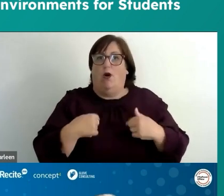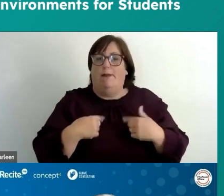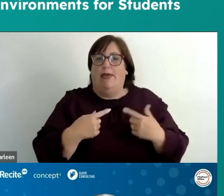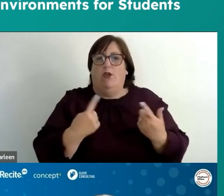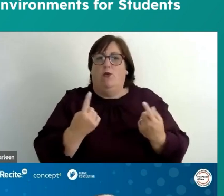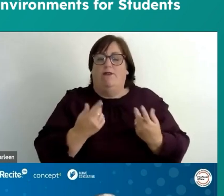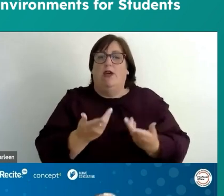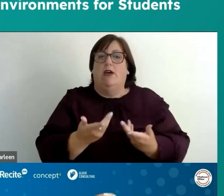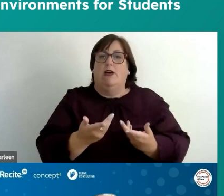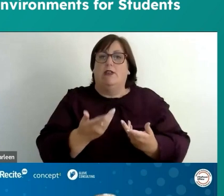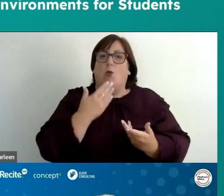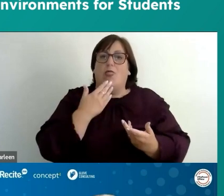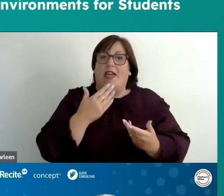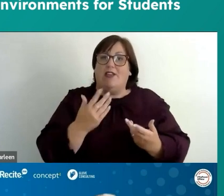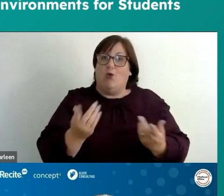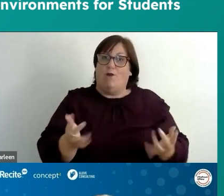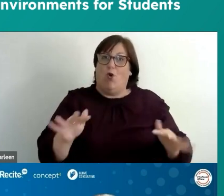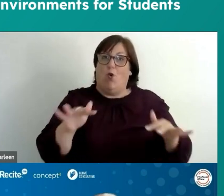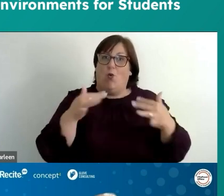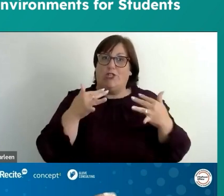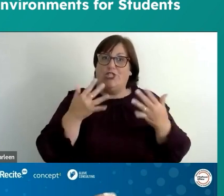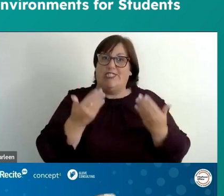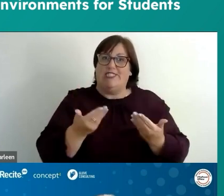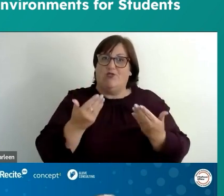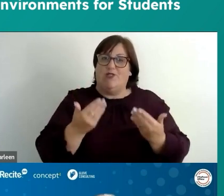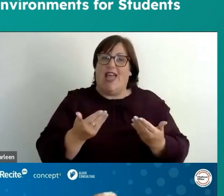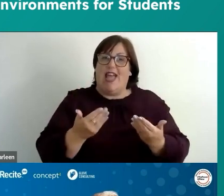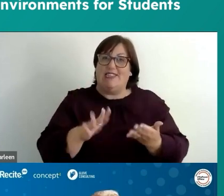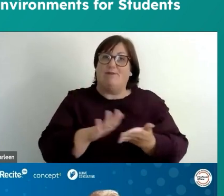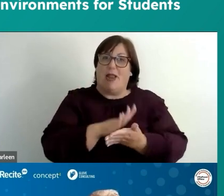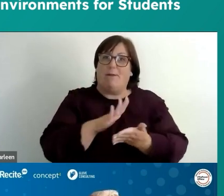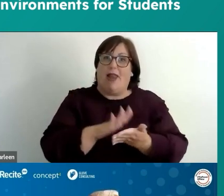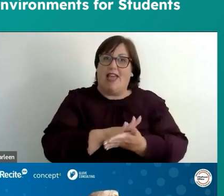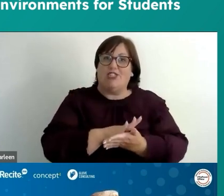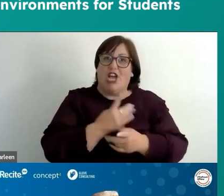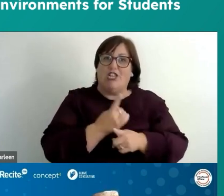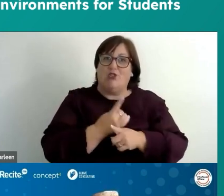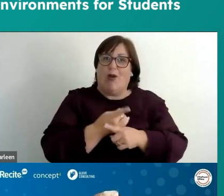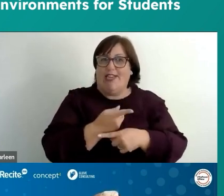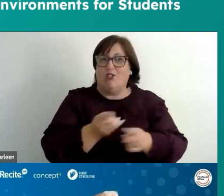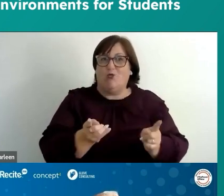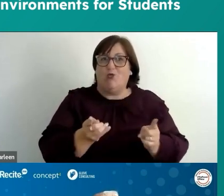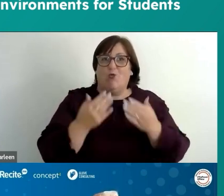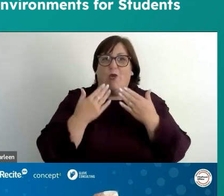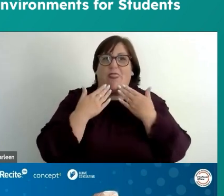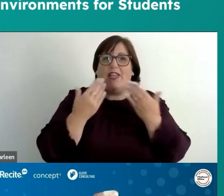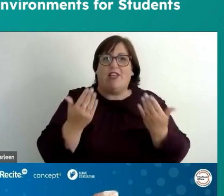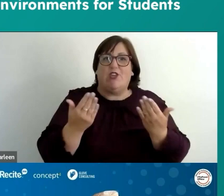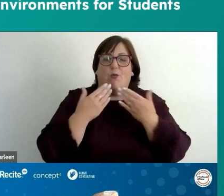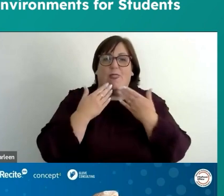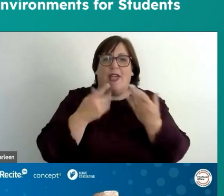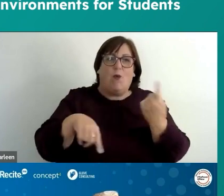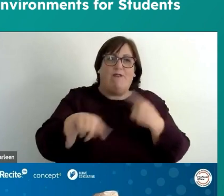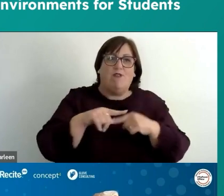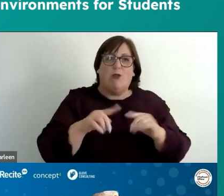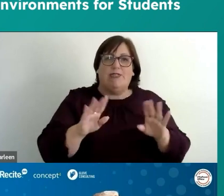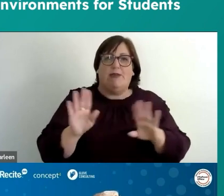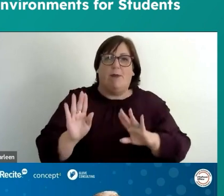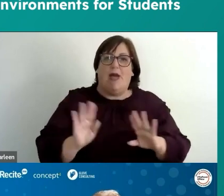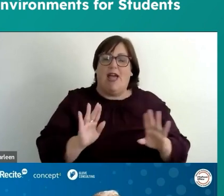today. Thank you to John and Alex, and it's been a pleasure talking with you guys. Thank you. Thank you, everybody. Thank you.